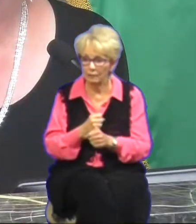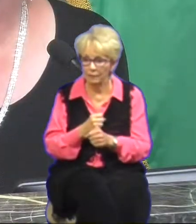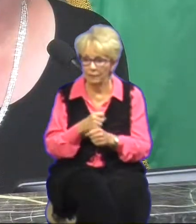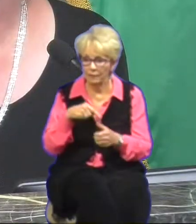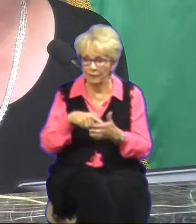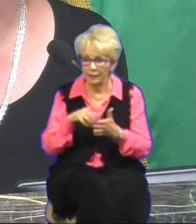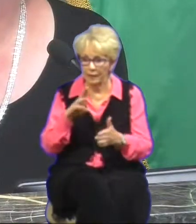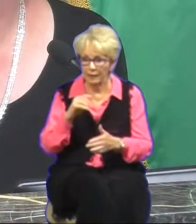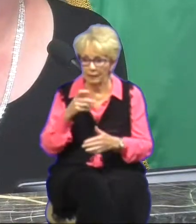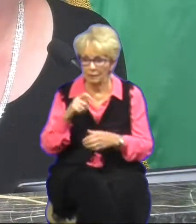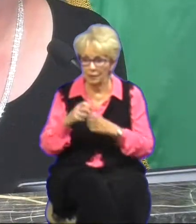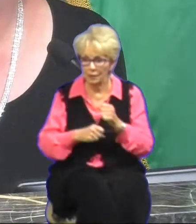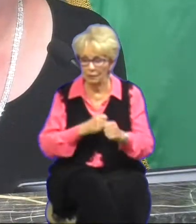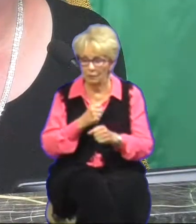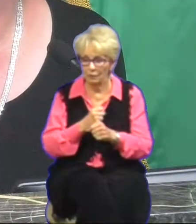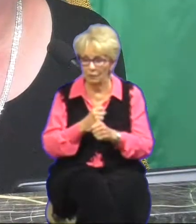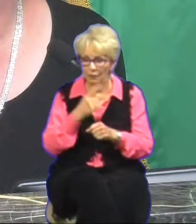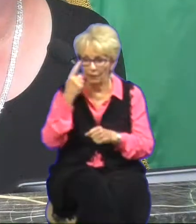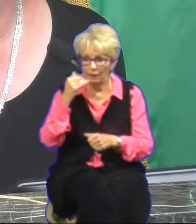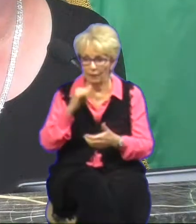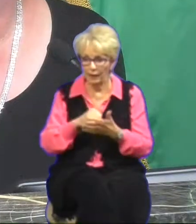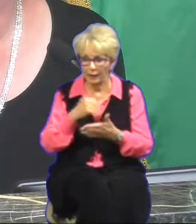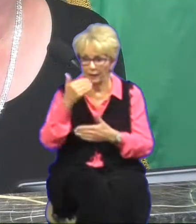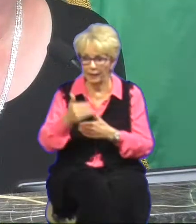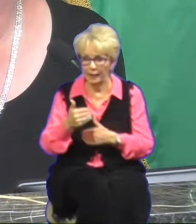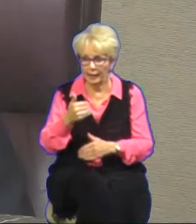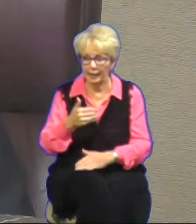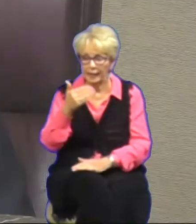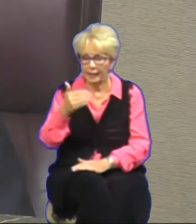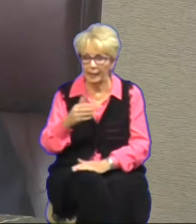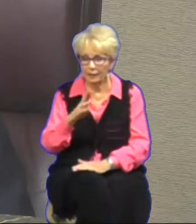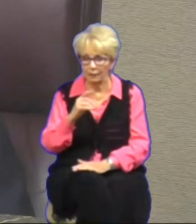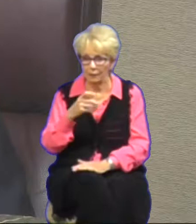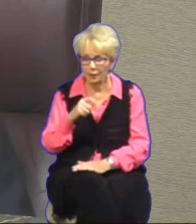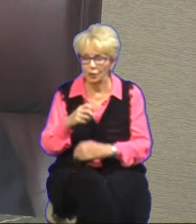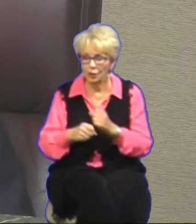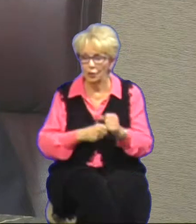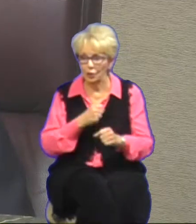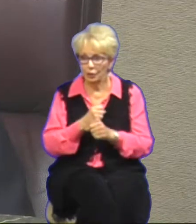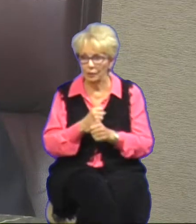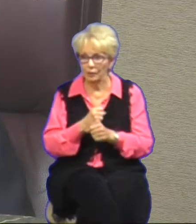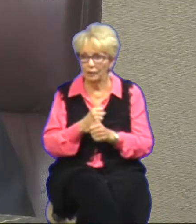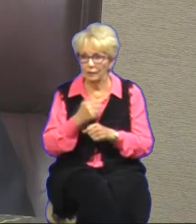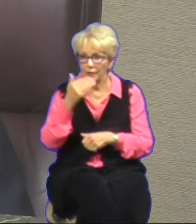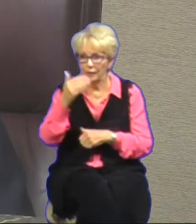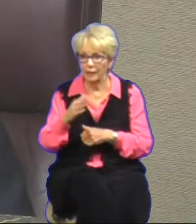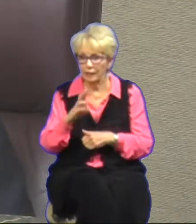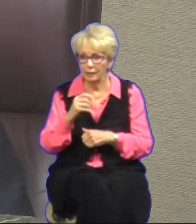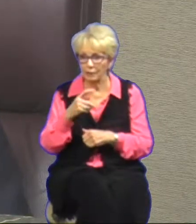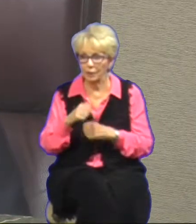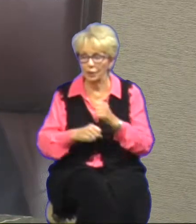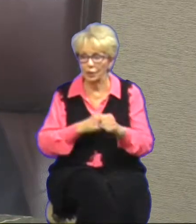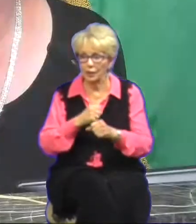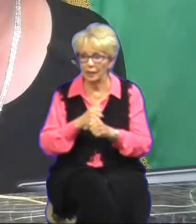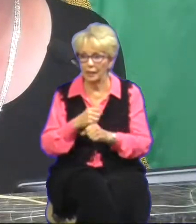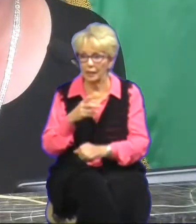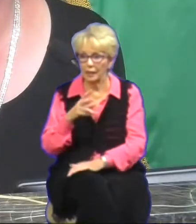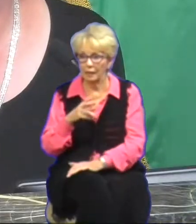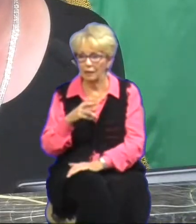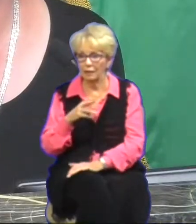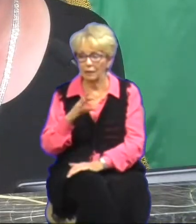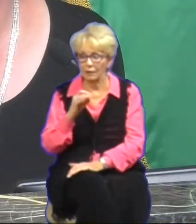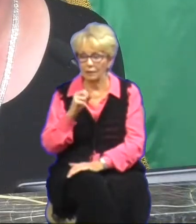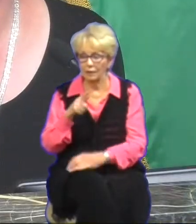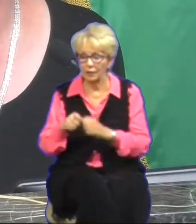This budget year? I think it will be next budget year. What budget year? I think it will be next budget year in fiscal